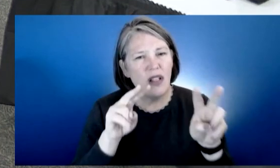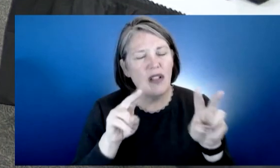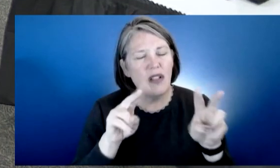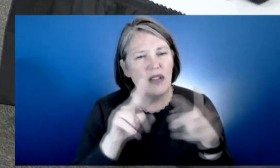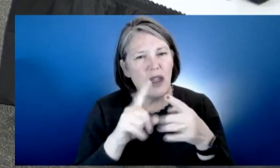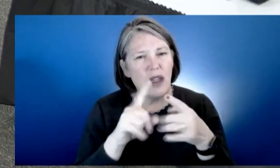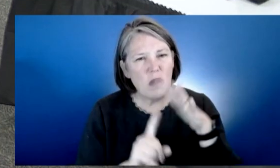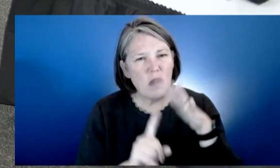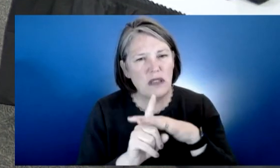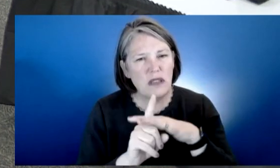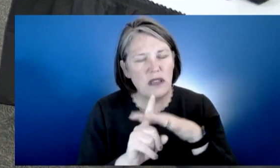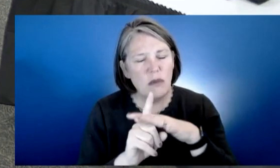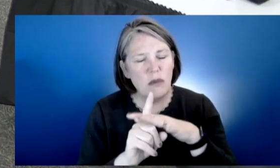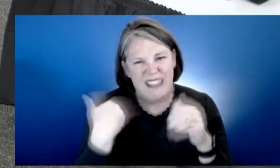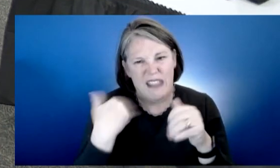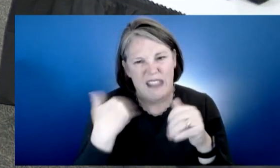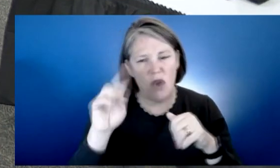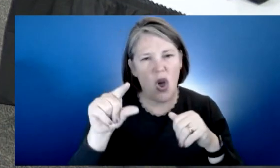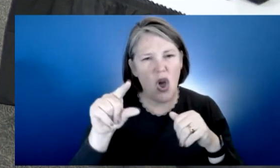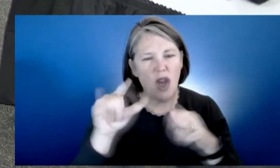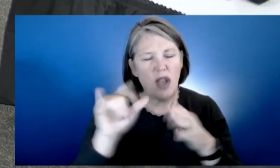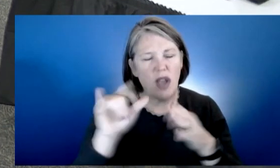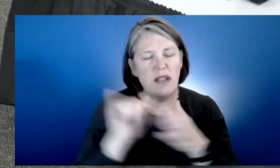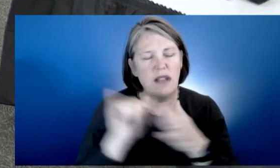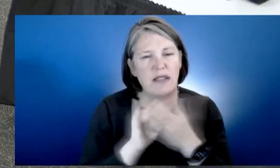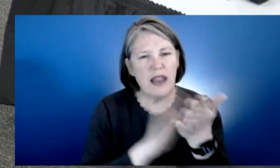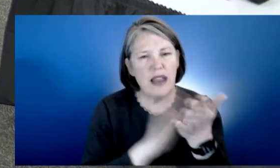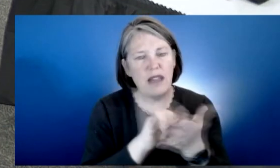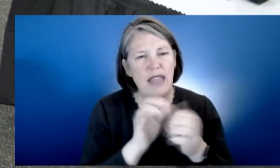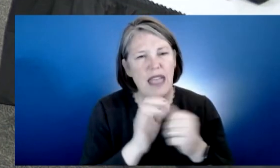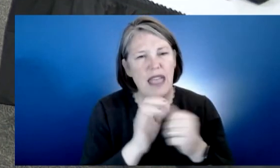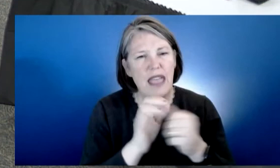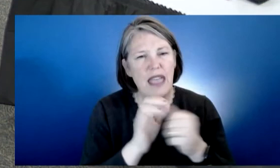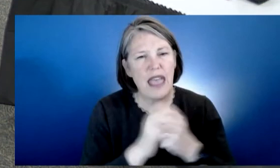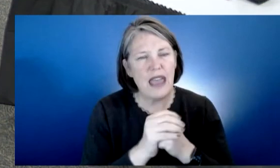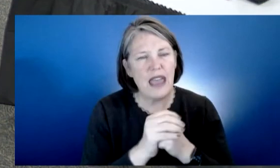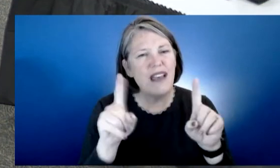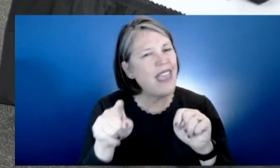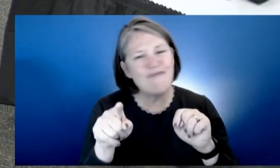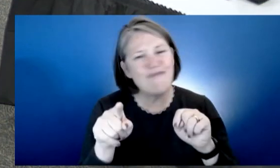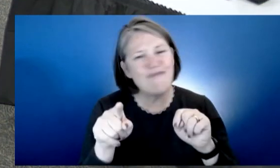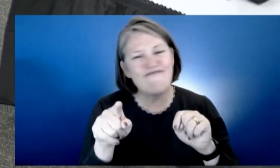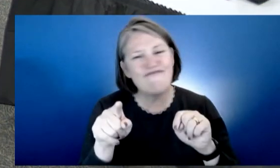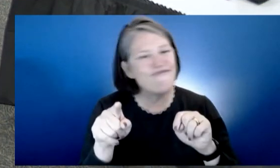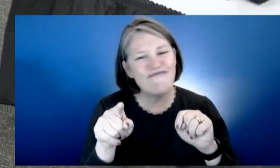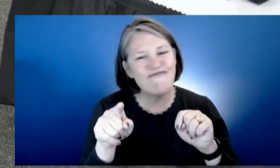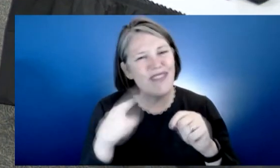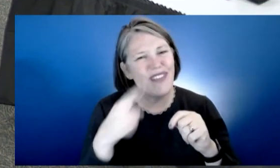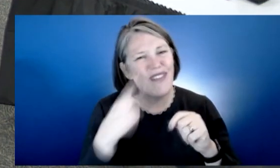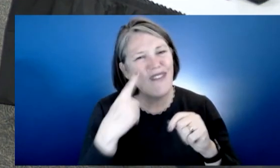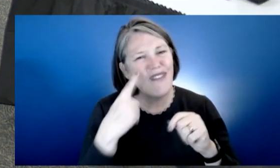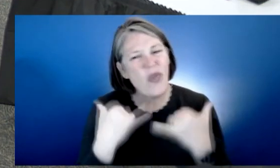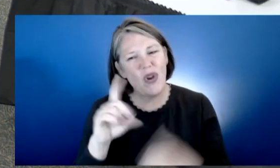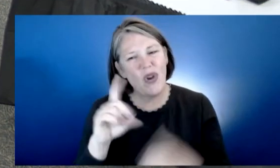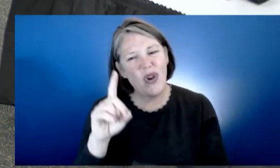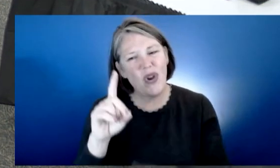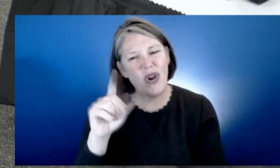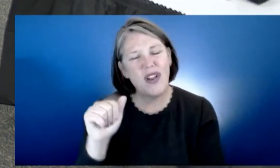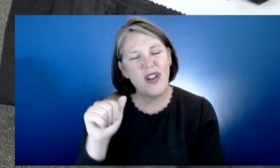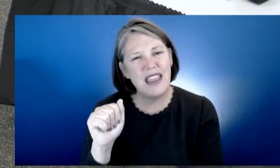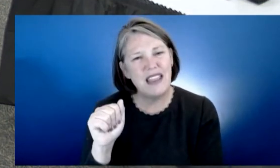August, which I applauded that. However, they fell short of the current data on the benefits of natural